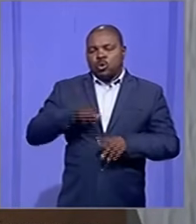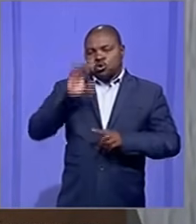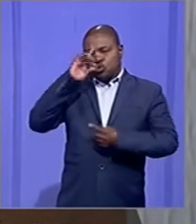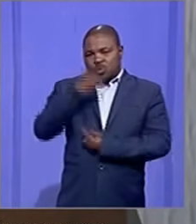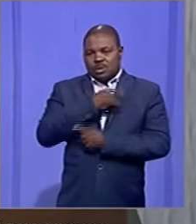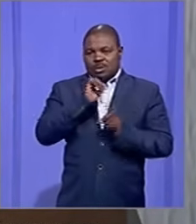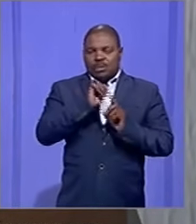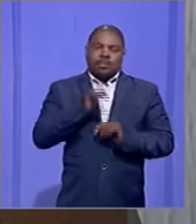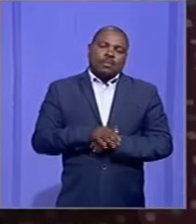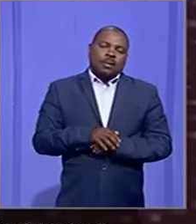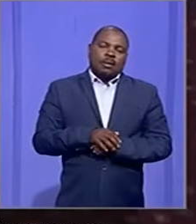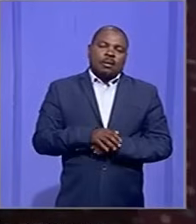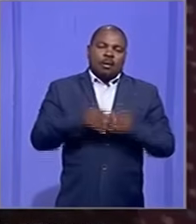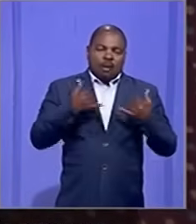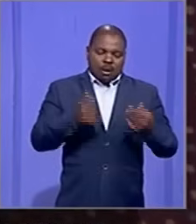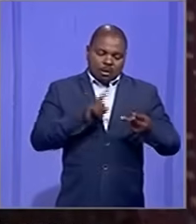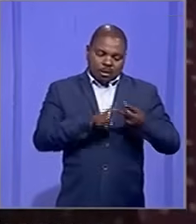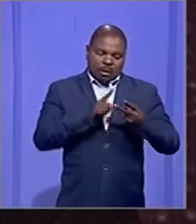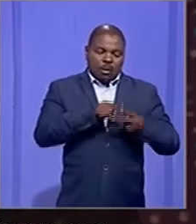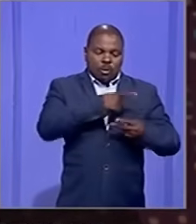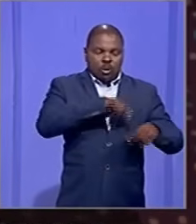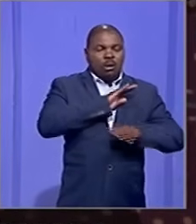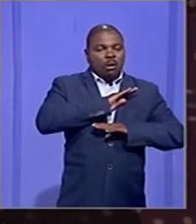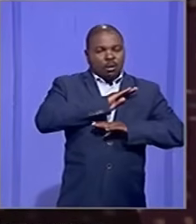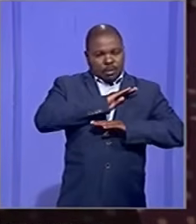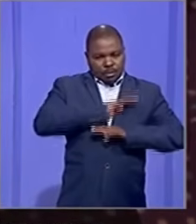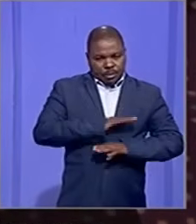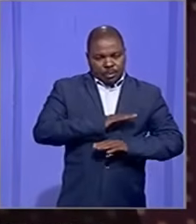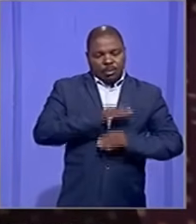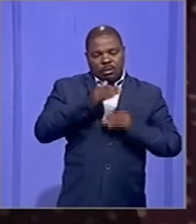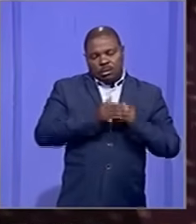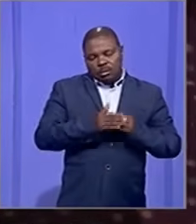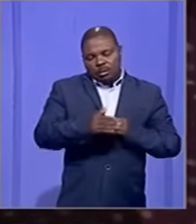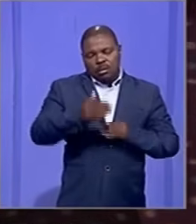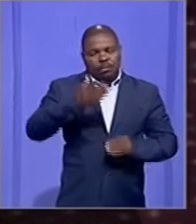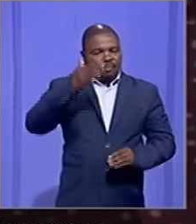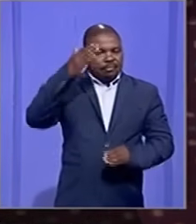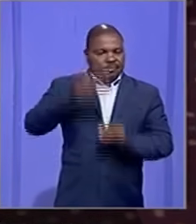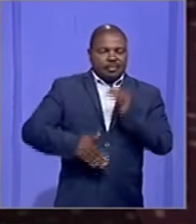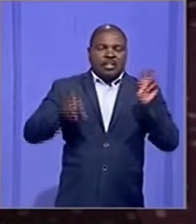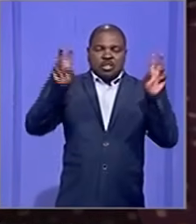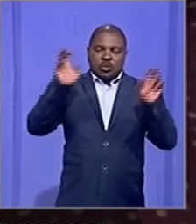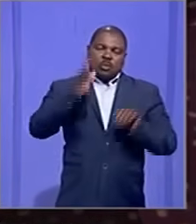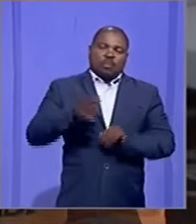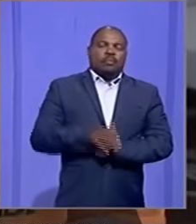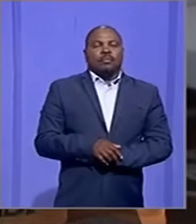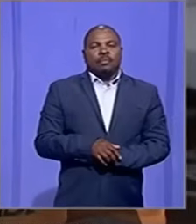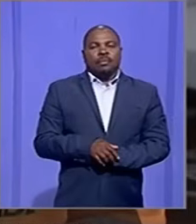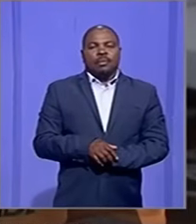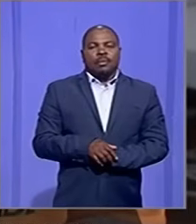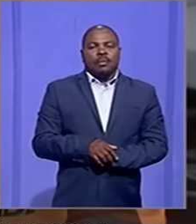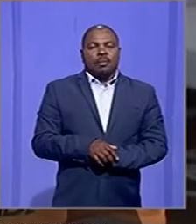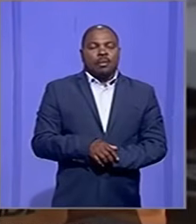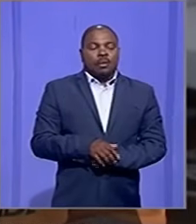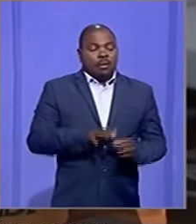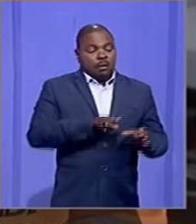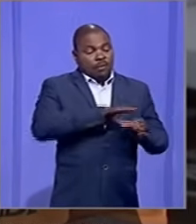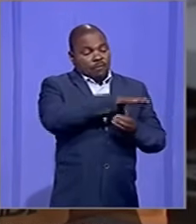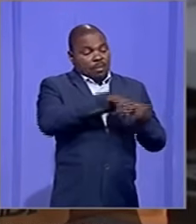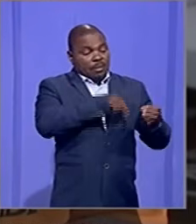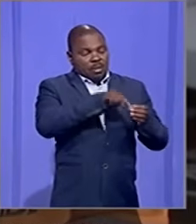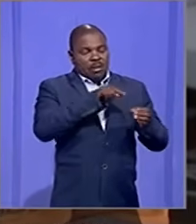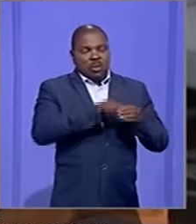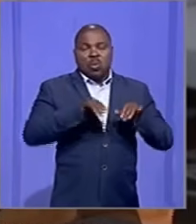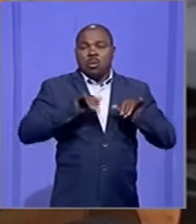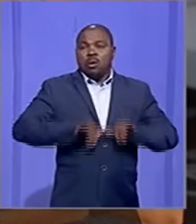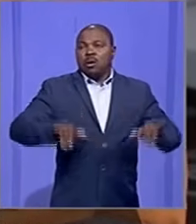le boetse le umulehile hore le tlo fihlela pheletso tabeng ena. Lelapa le eme dikgwedi